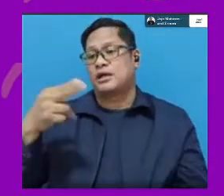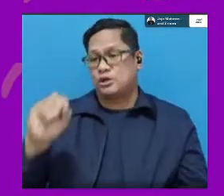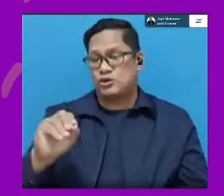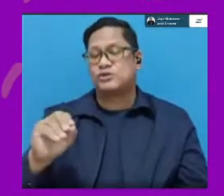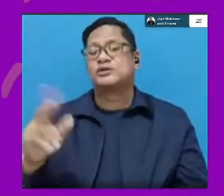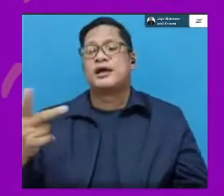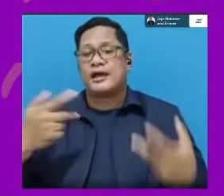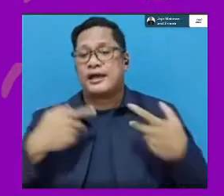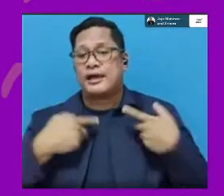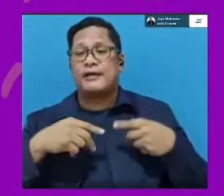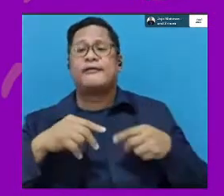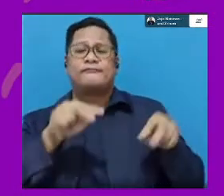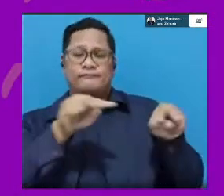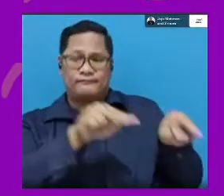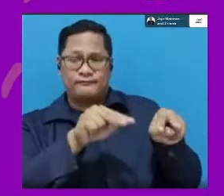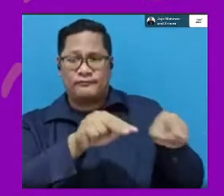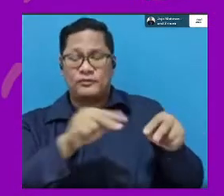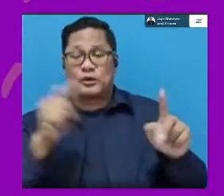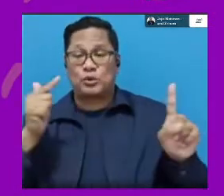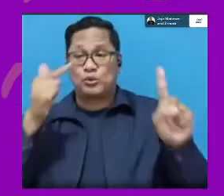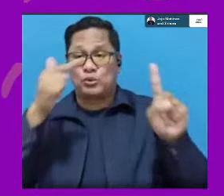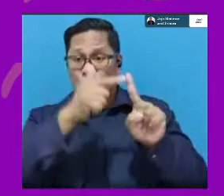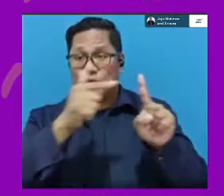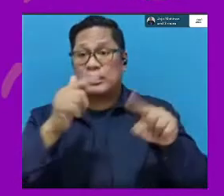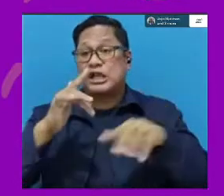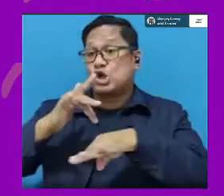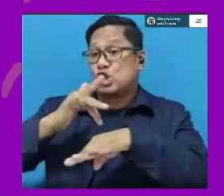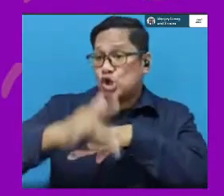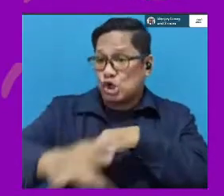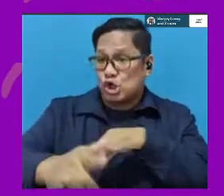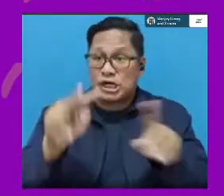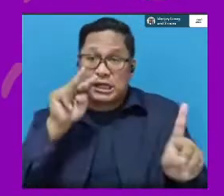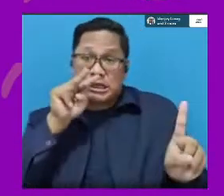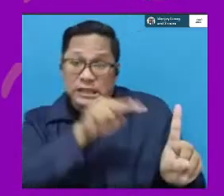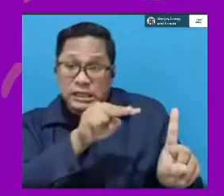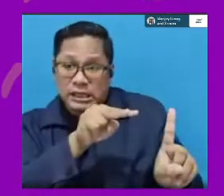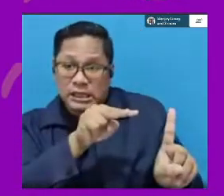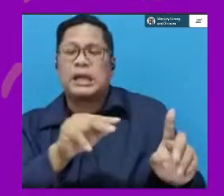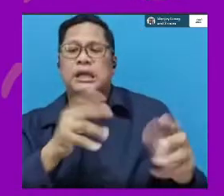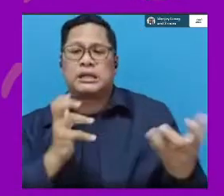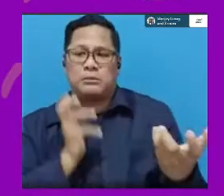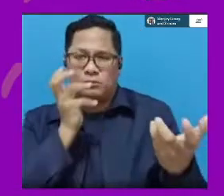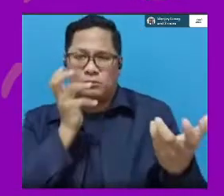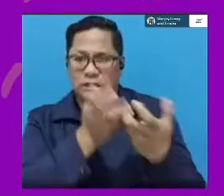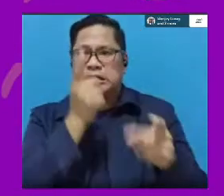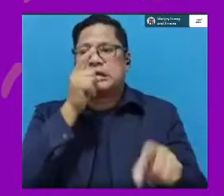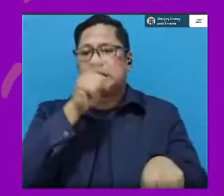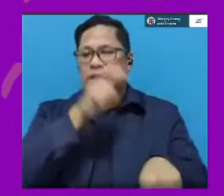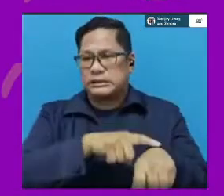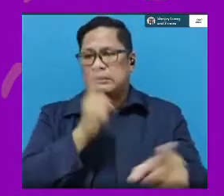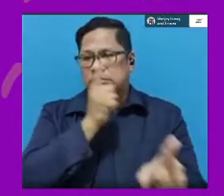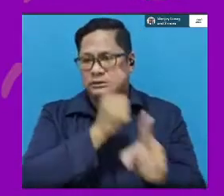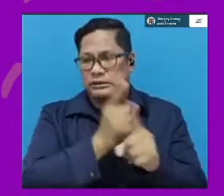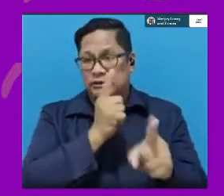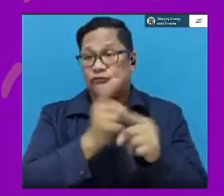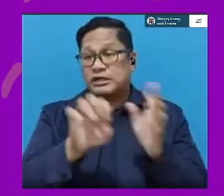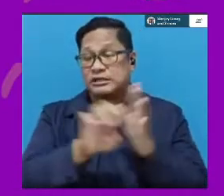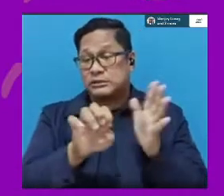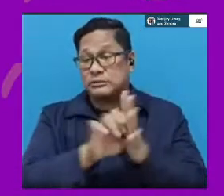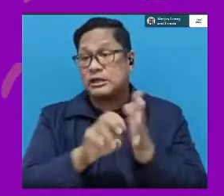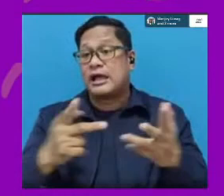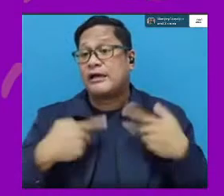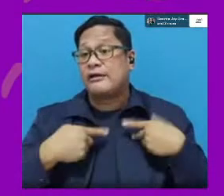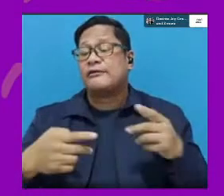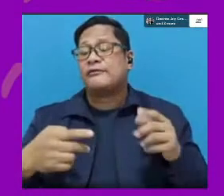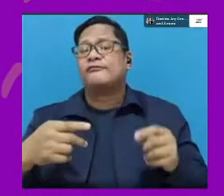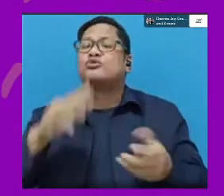surveillance with the goal of early detection and appropriate and timely response to adverse events in order to